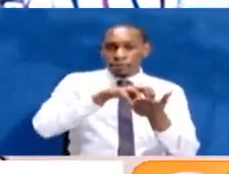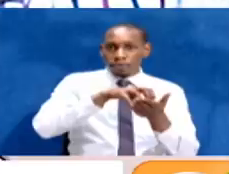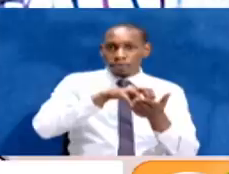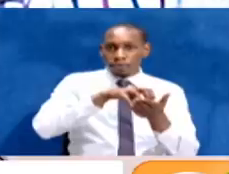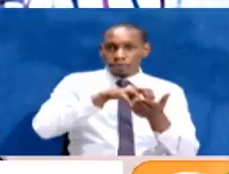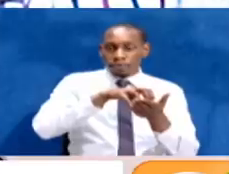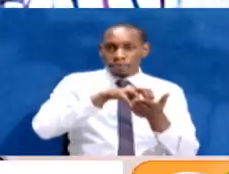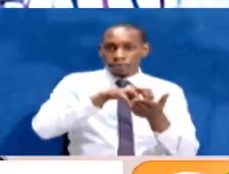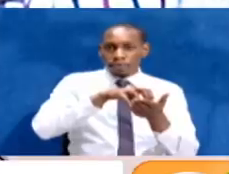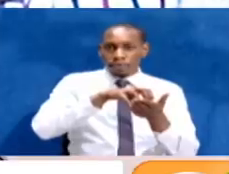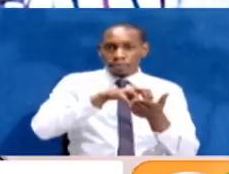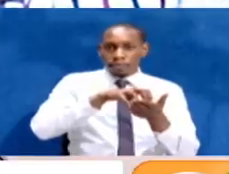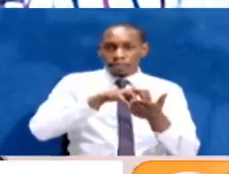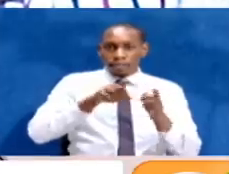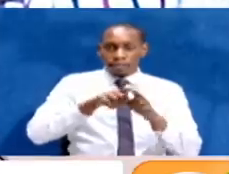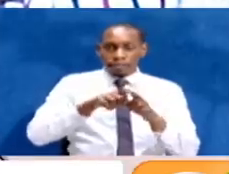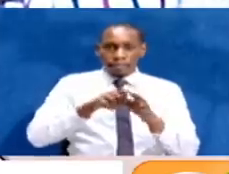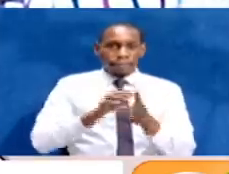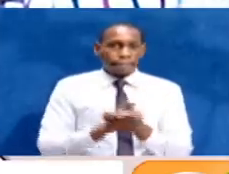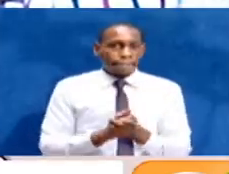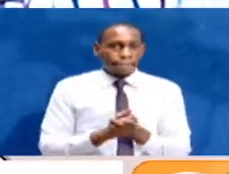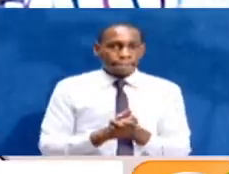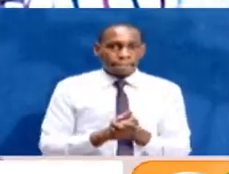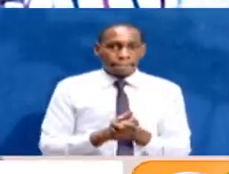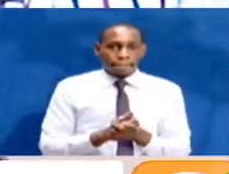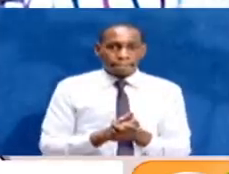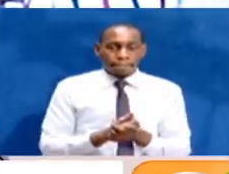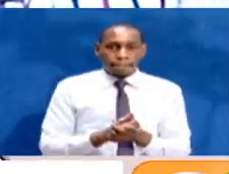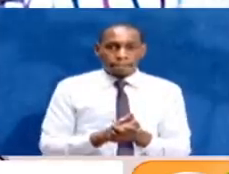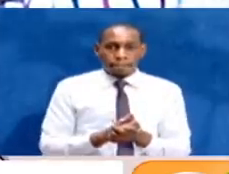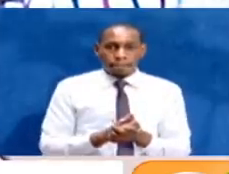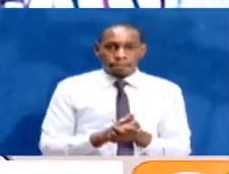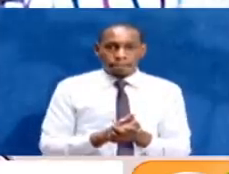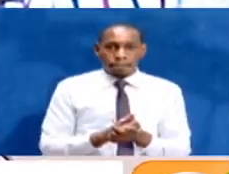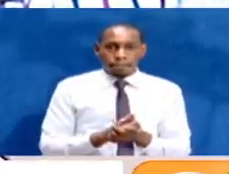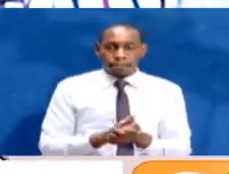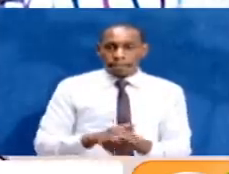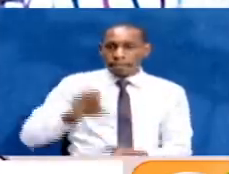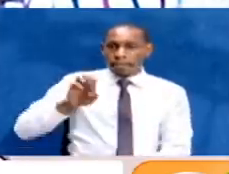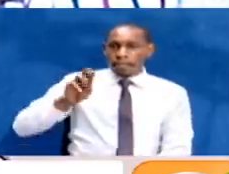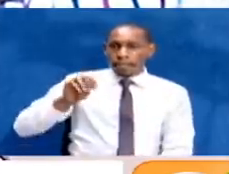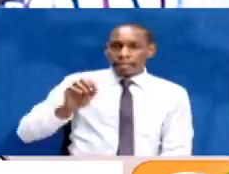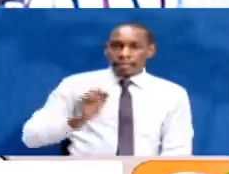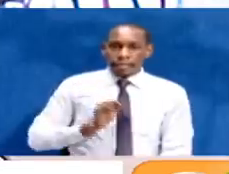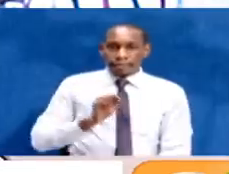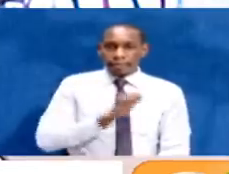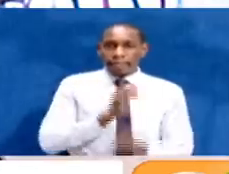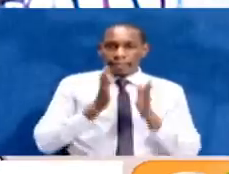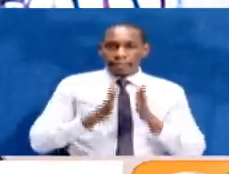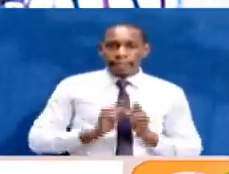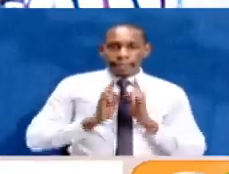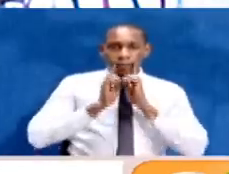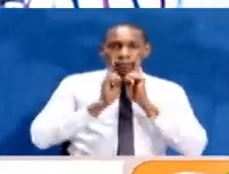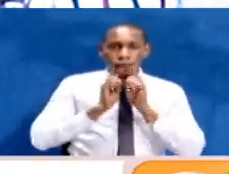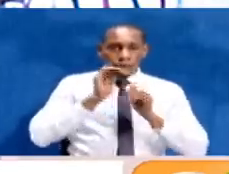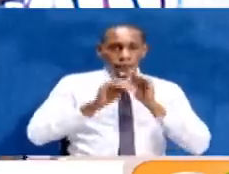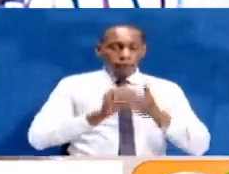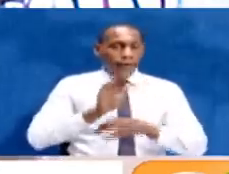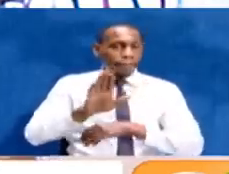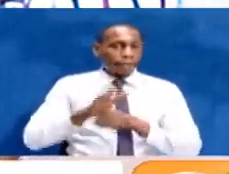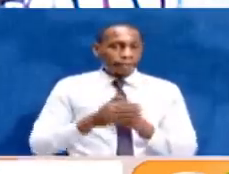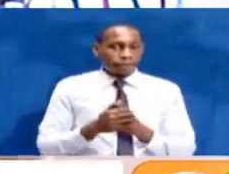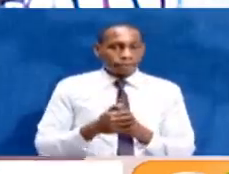of resonating with what he was saying there. Mm-hmm. You've seen the likes of Elgeyo Marakwet, Senator Kipchumba Murkomen, all of